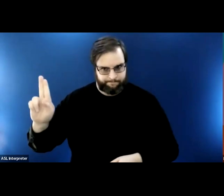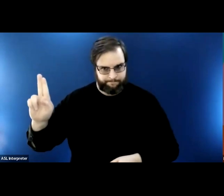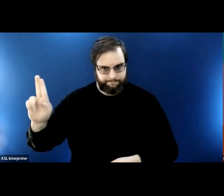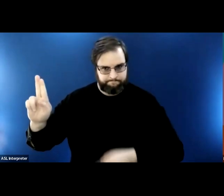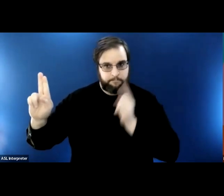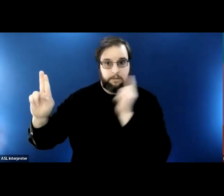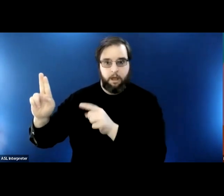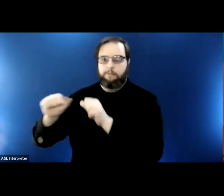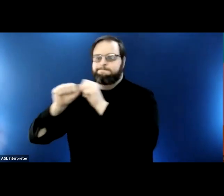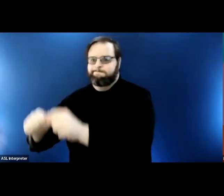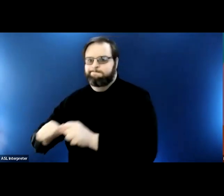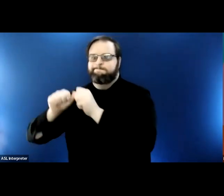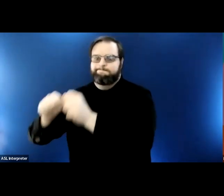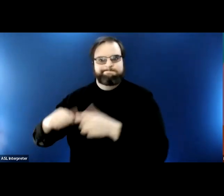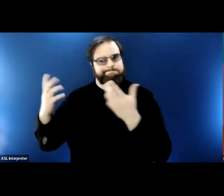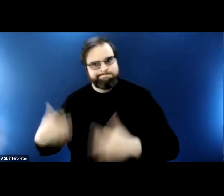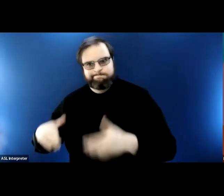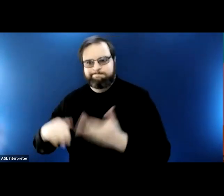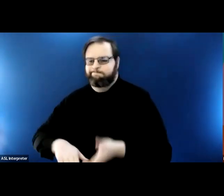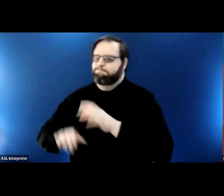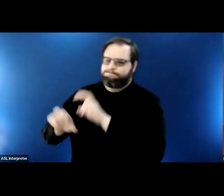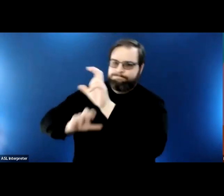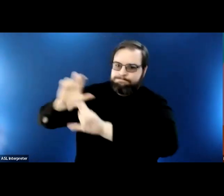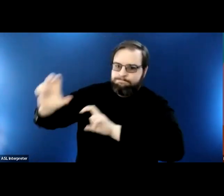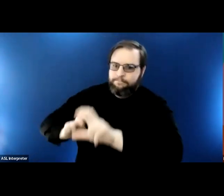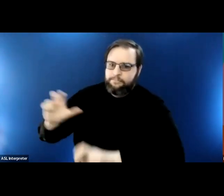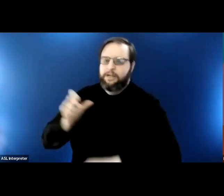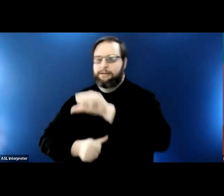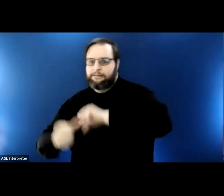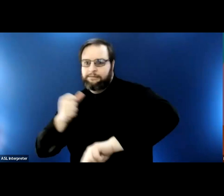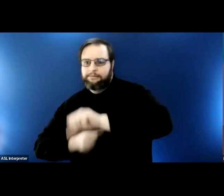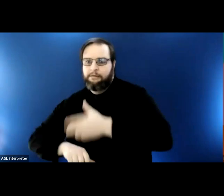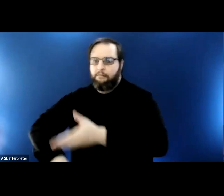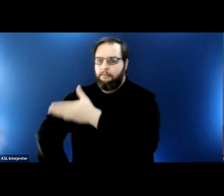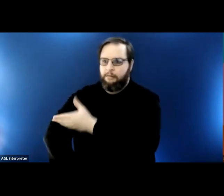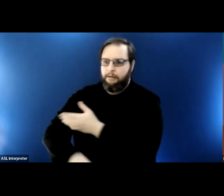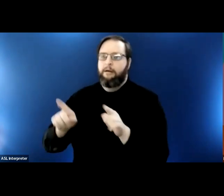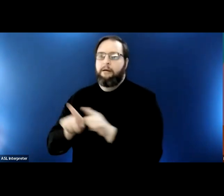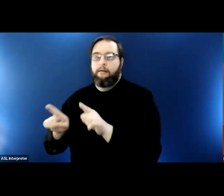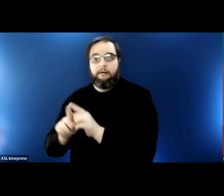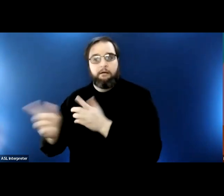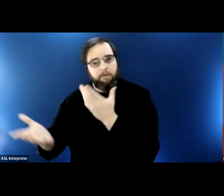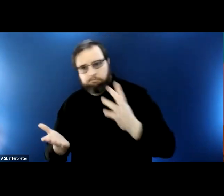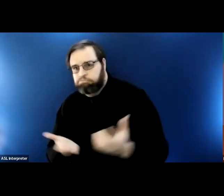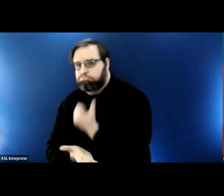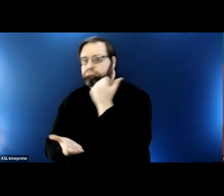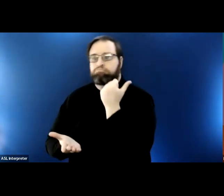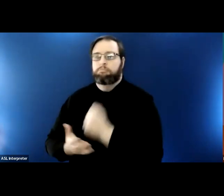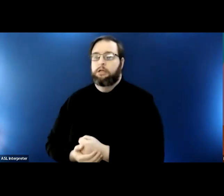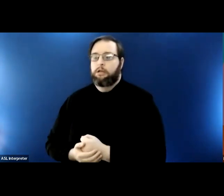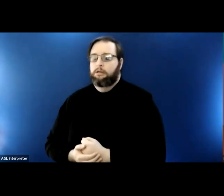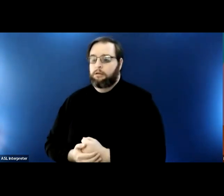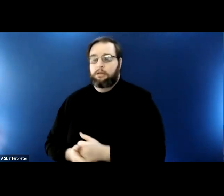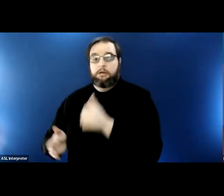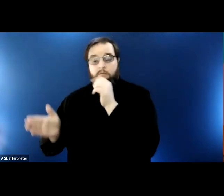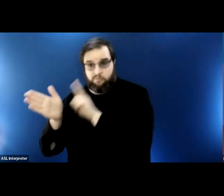HBCUs continue to make extraordinary contributions to our society and the prosperity of our nation. Despite being